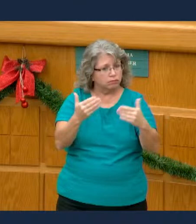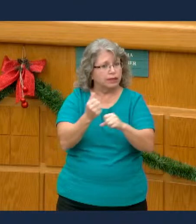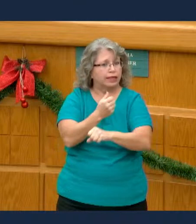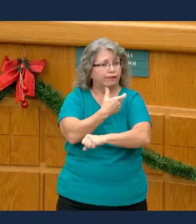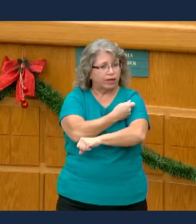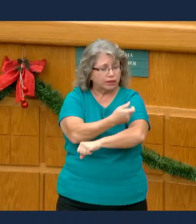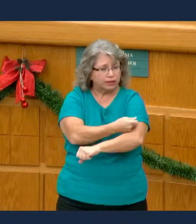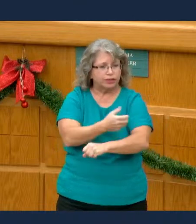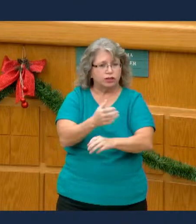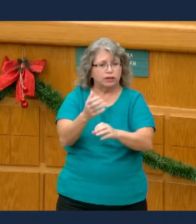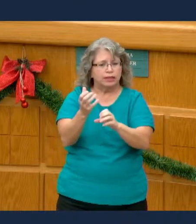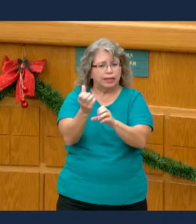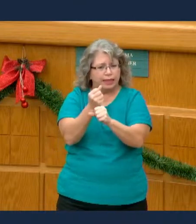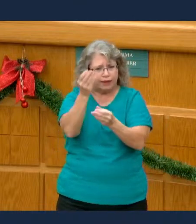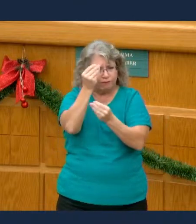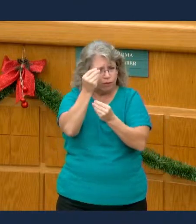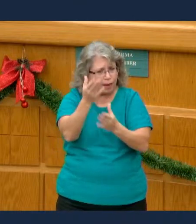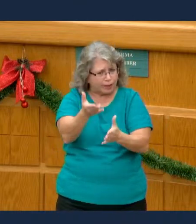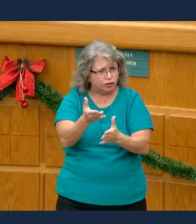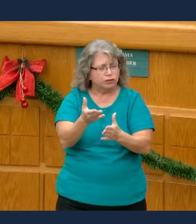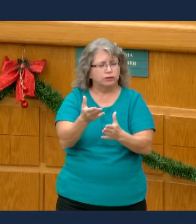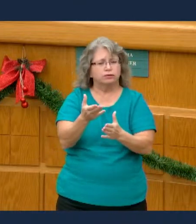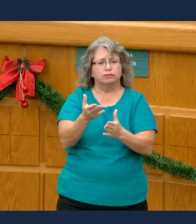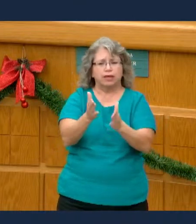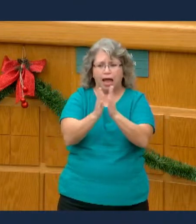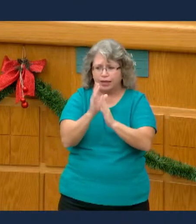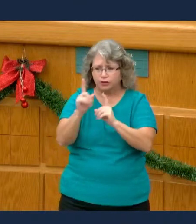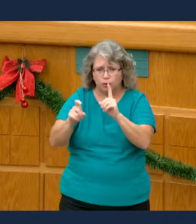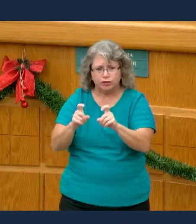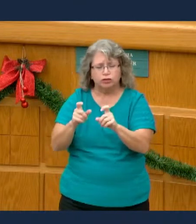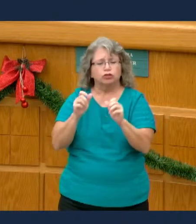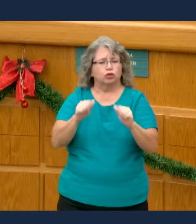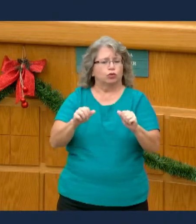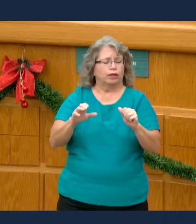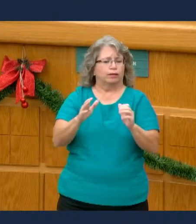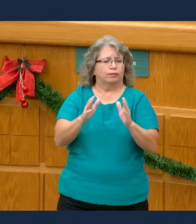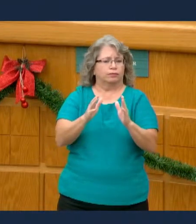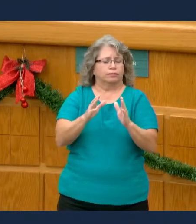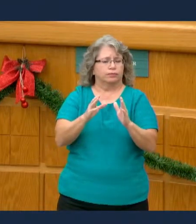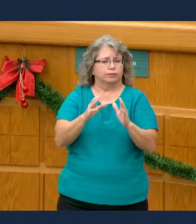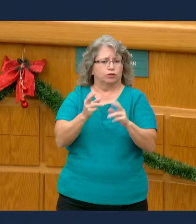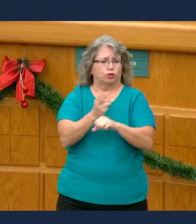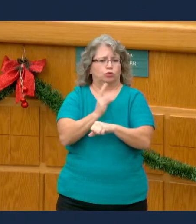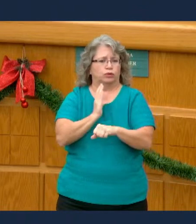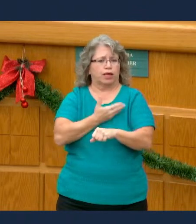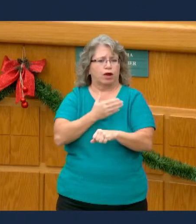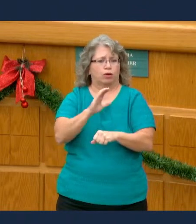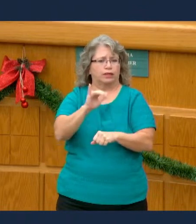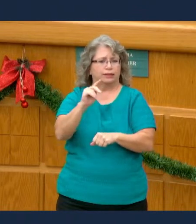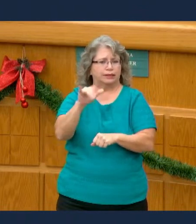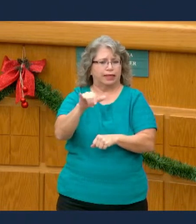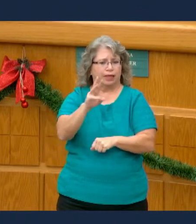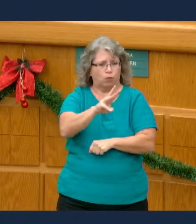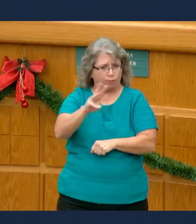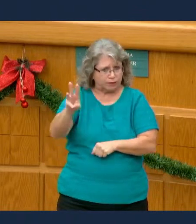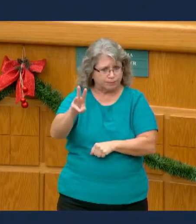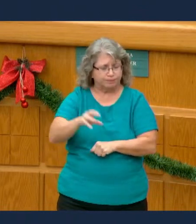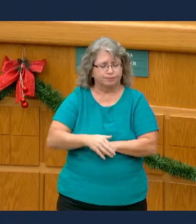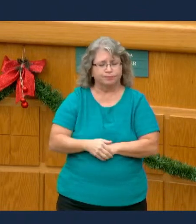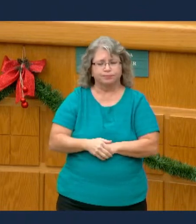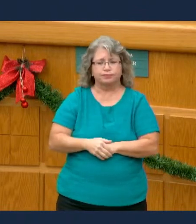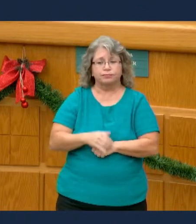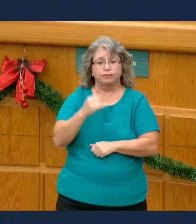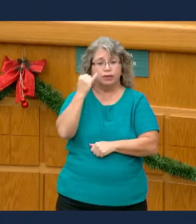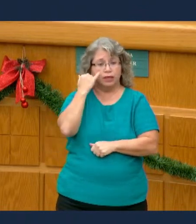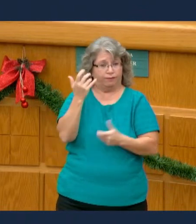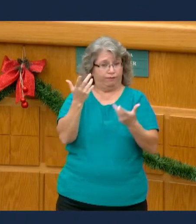and you can do so by going to our website on our city website. If you're vaccinated, please